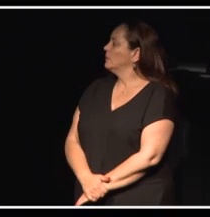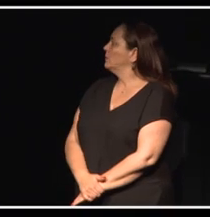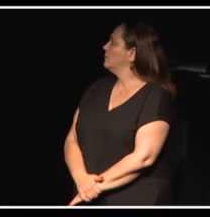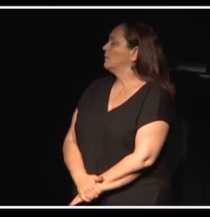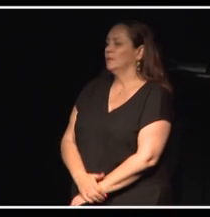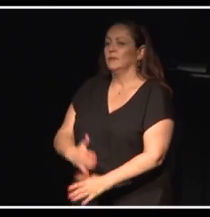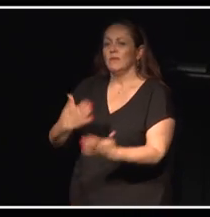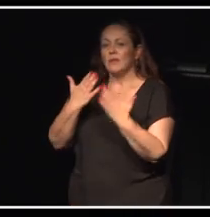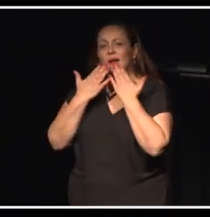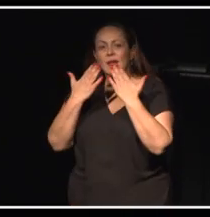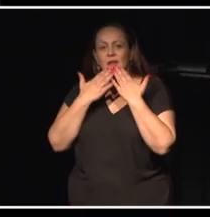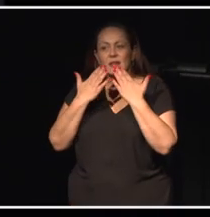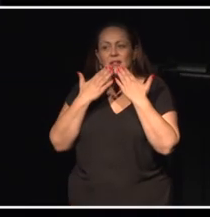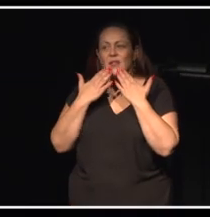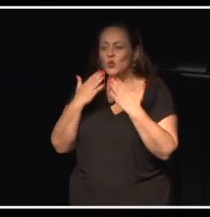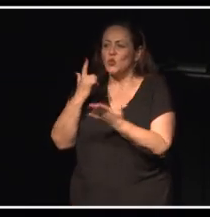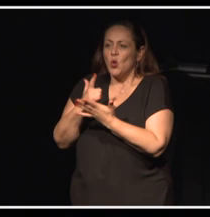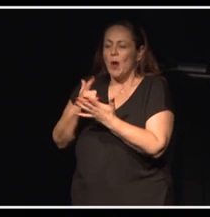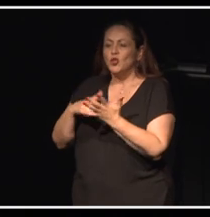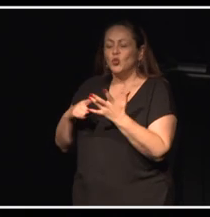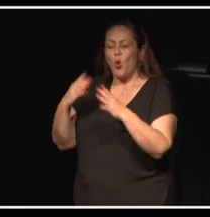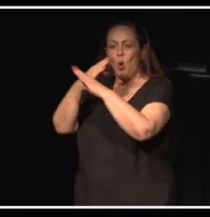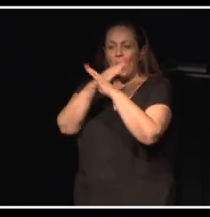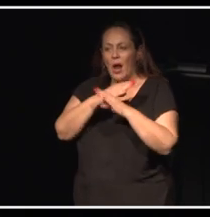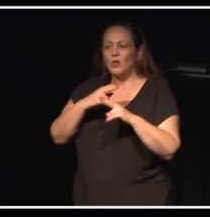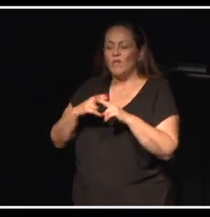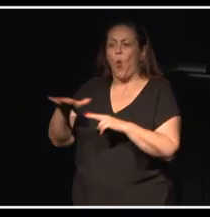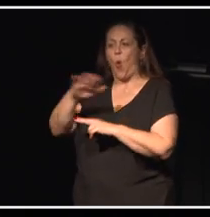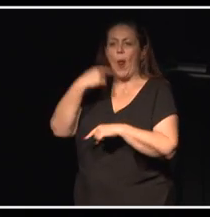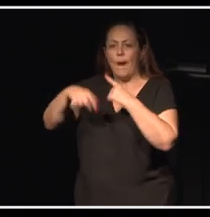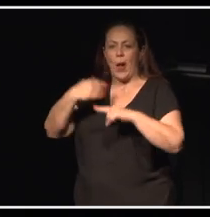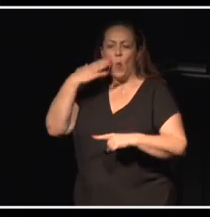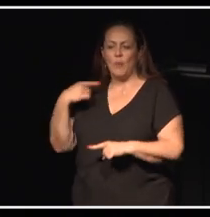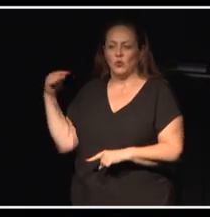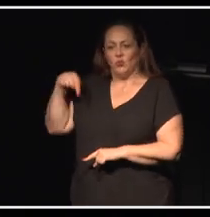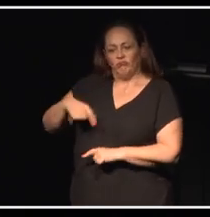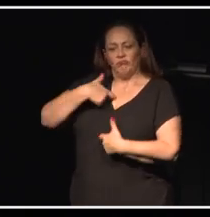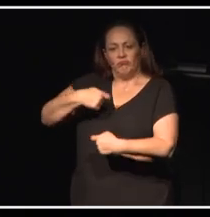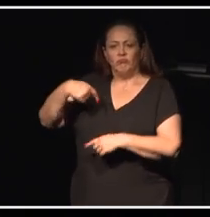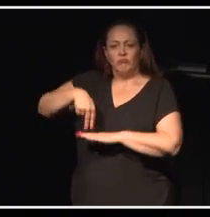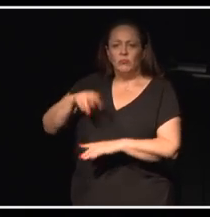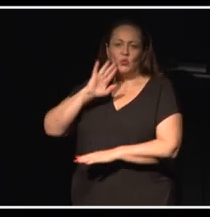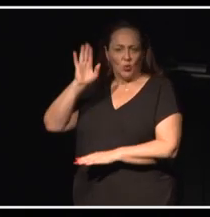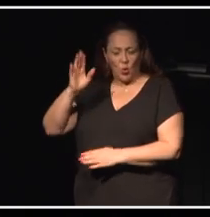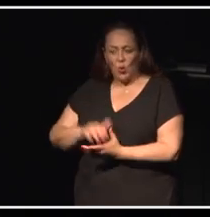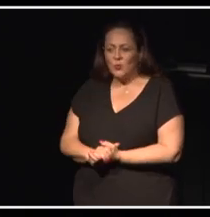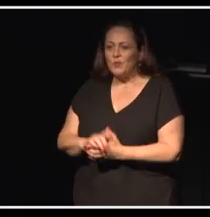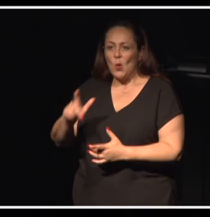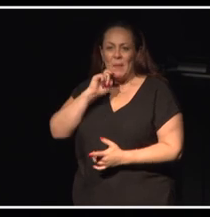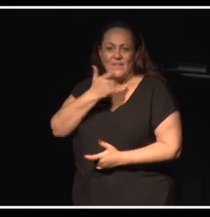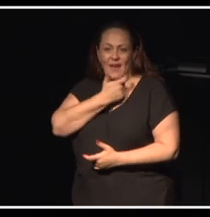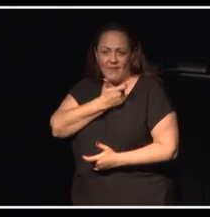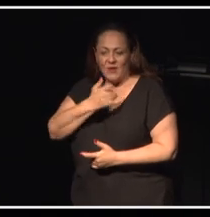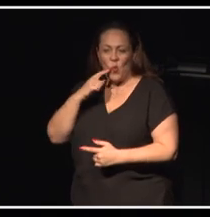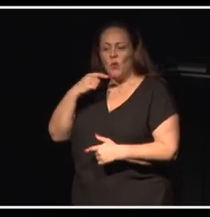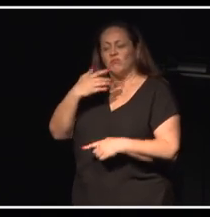Thank you so much to the Sydney Opera House and to All About Women for inviting me today to deliver this talk. It is a fun one. I'm going to be walking